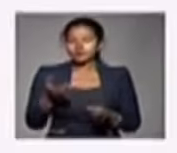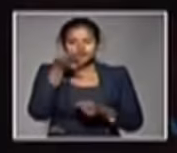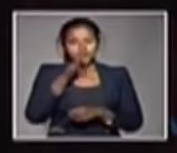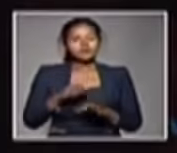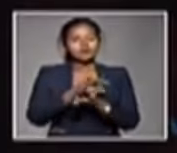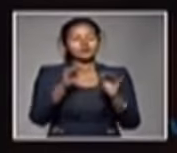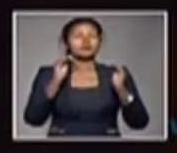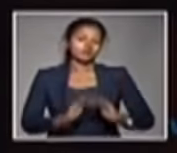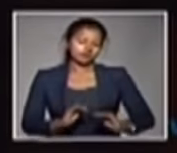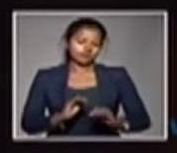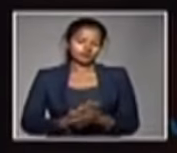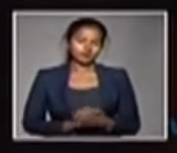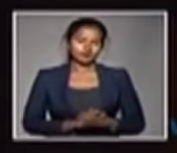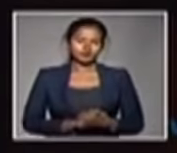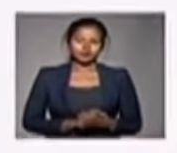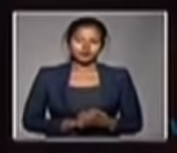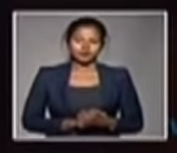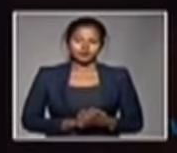virus.